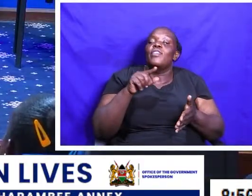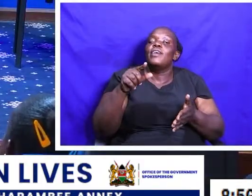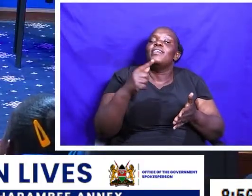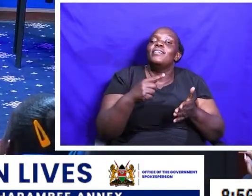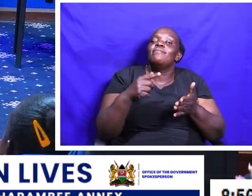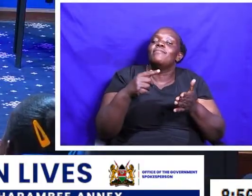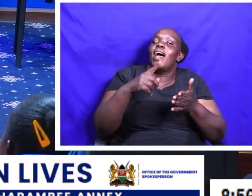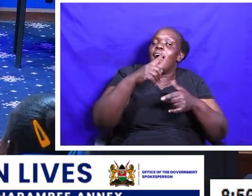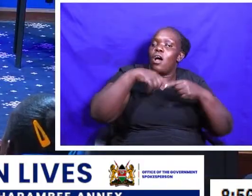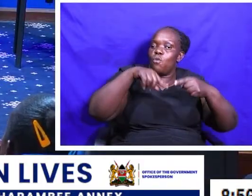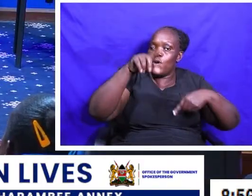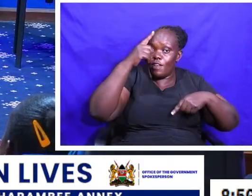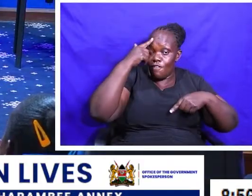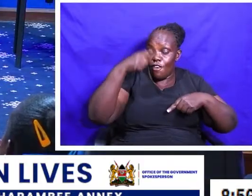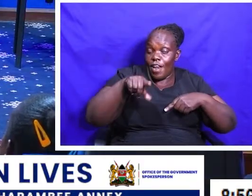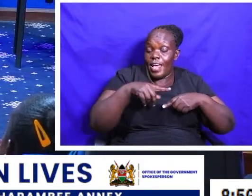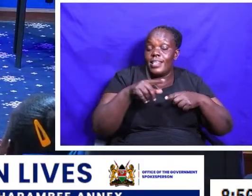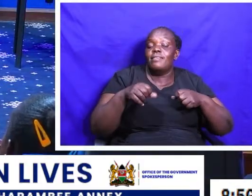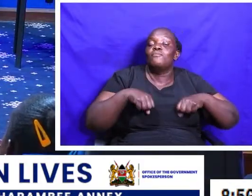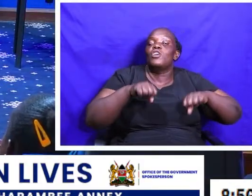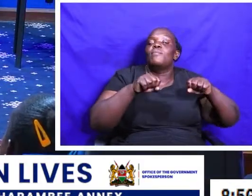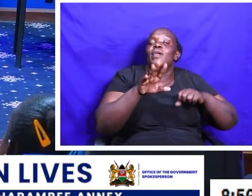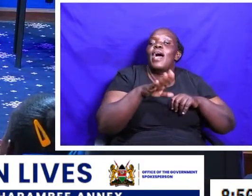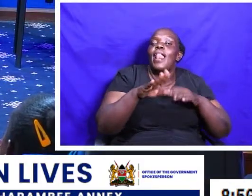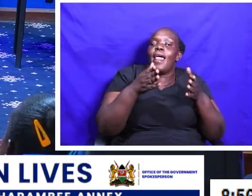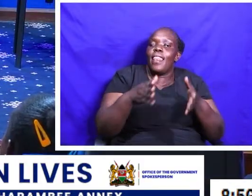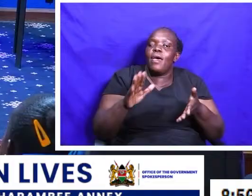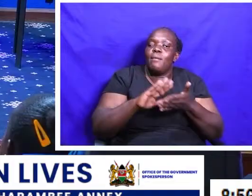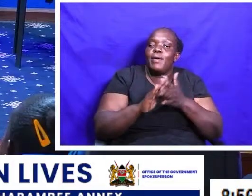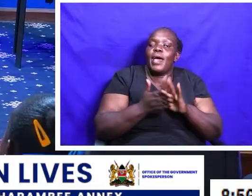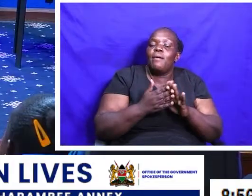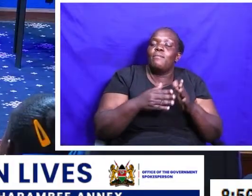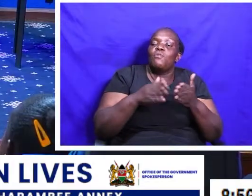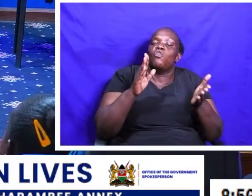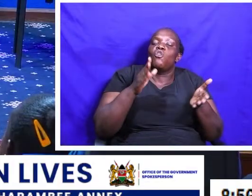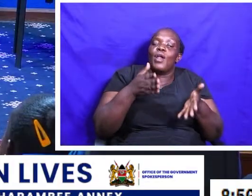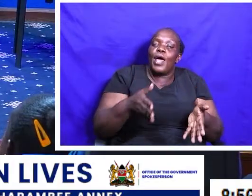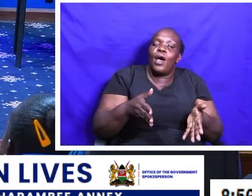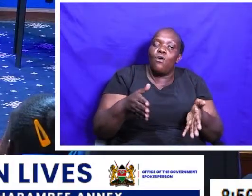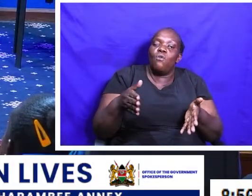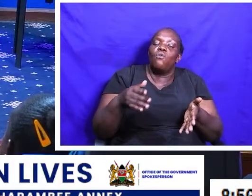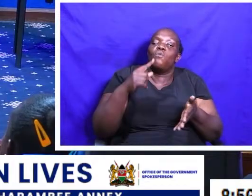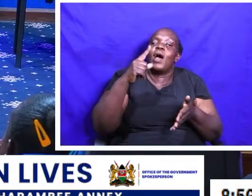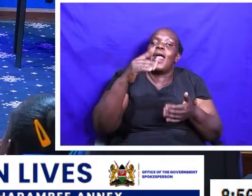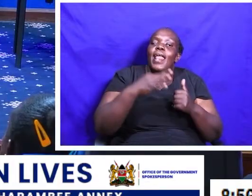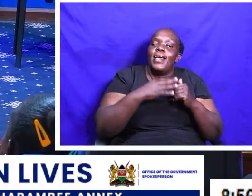So that was a win for us as the boda sector, because now it was becoming more cheaper, because right now a petrol bike is